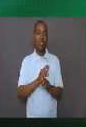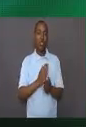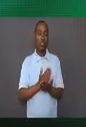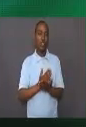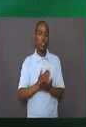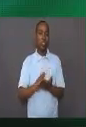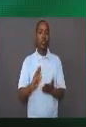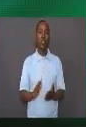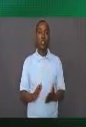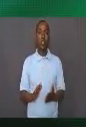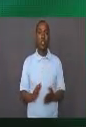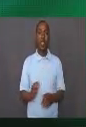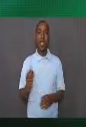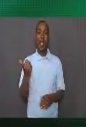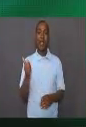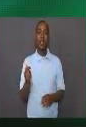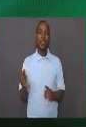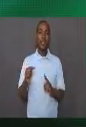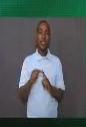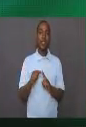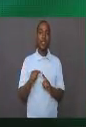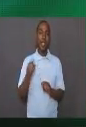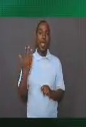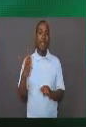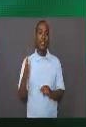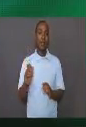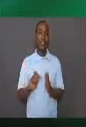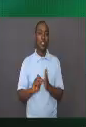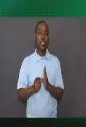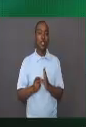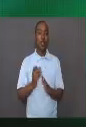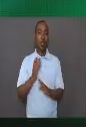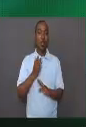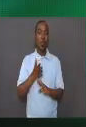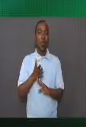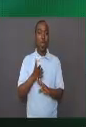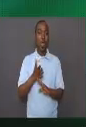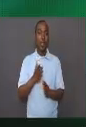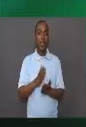After 10 to 15 seconds, rinse the slide with water.